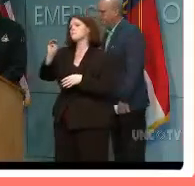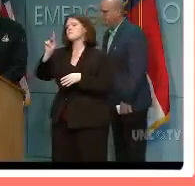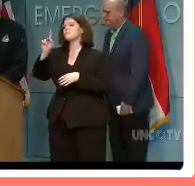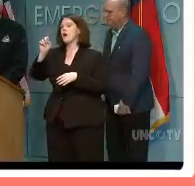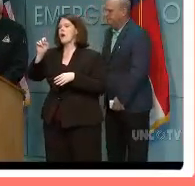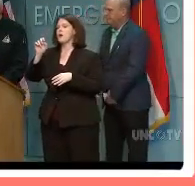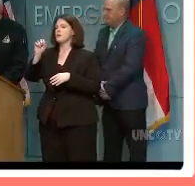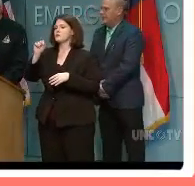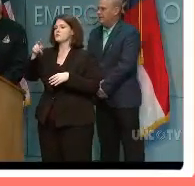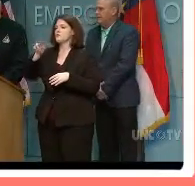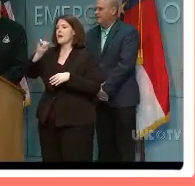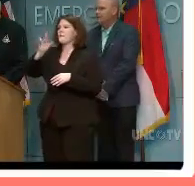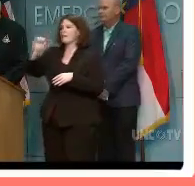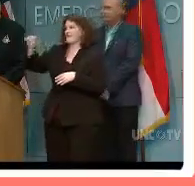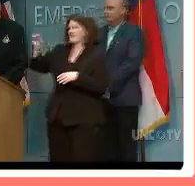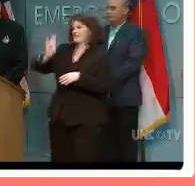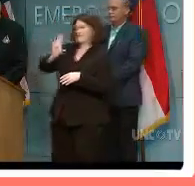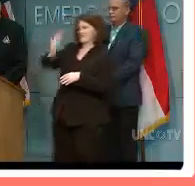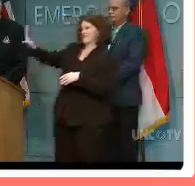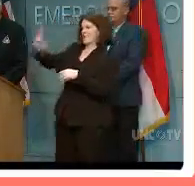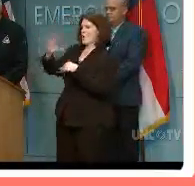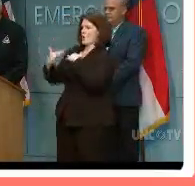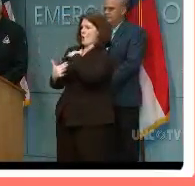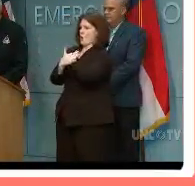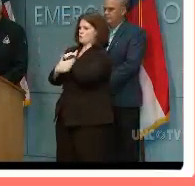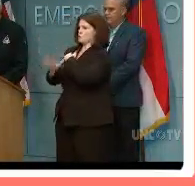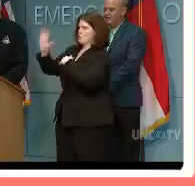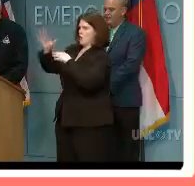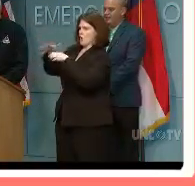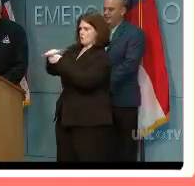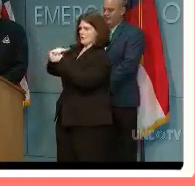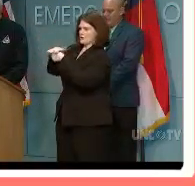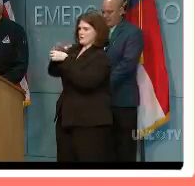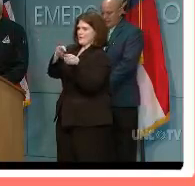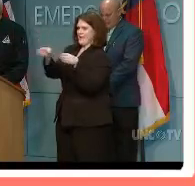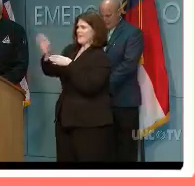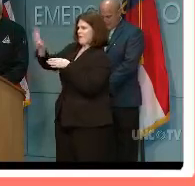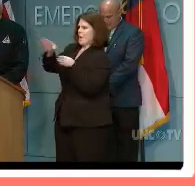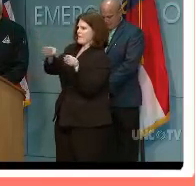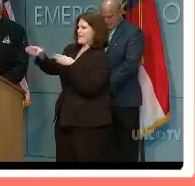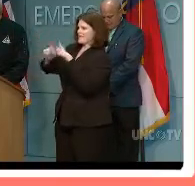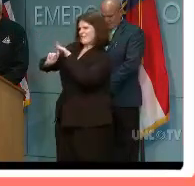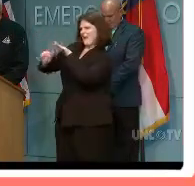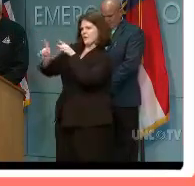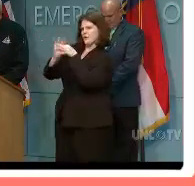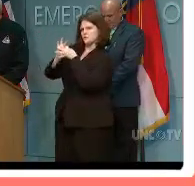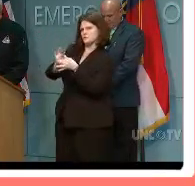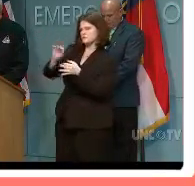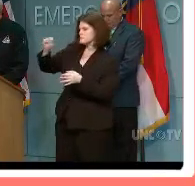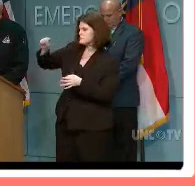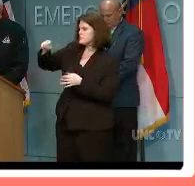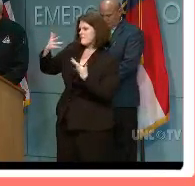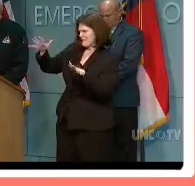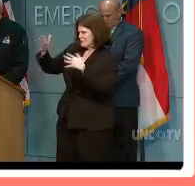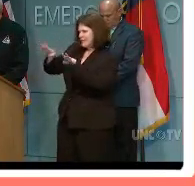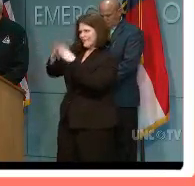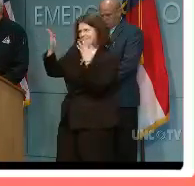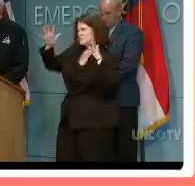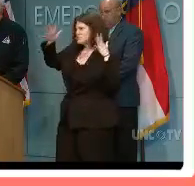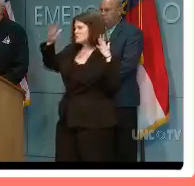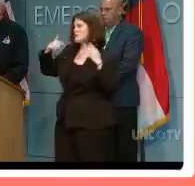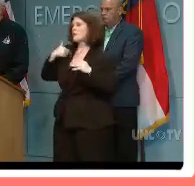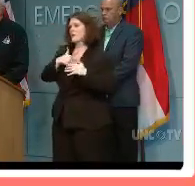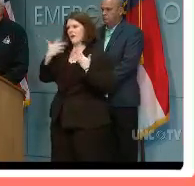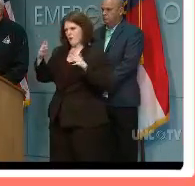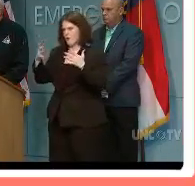Yes, sir. That's the Coastal Regional Shelter and Evacuation Plan, just like you're talking about, and it has been activated, and we've